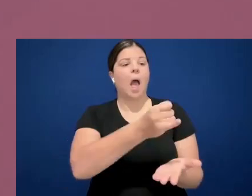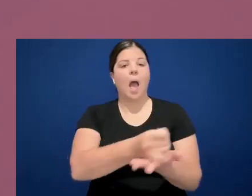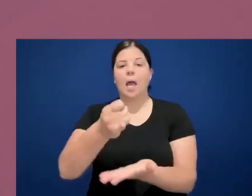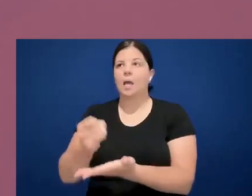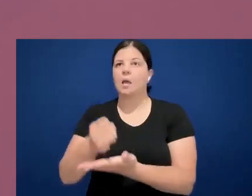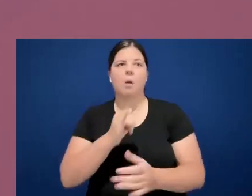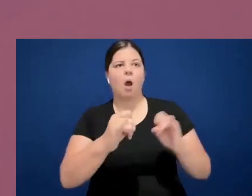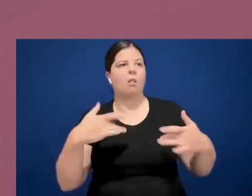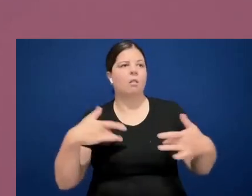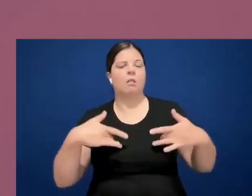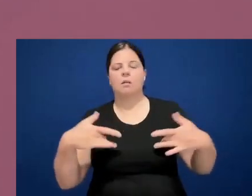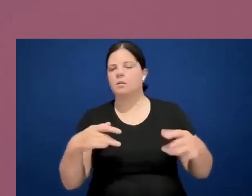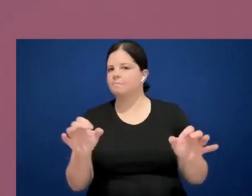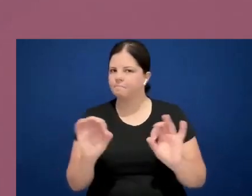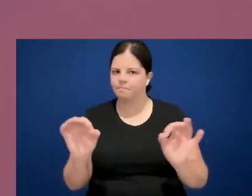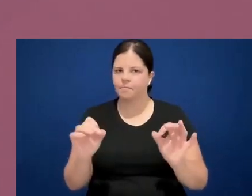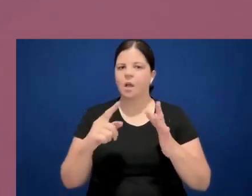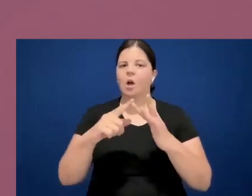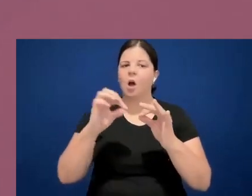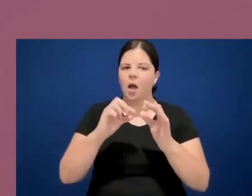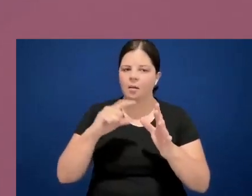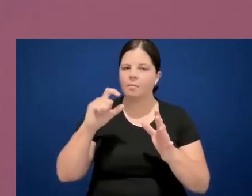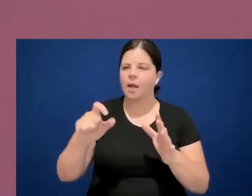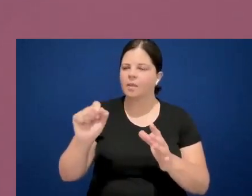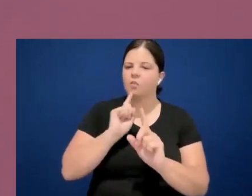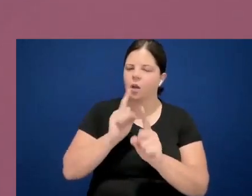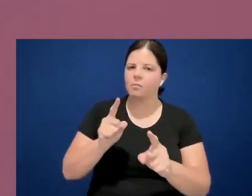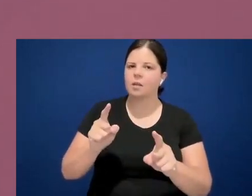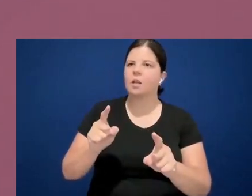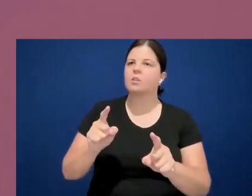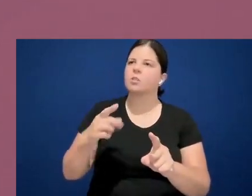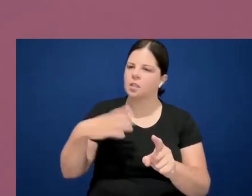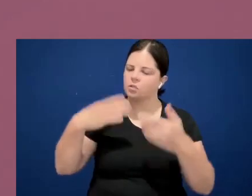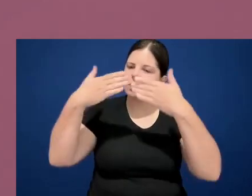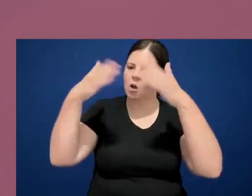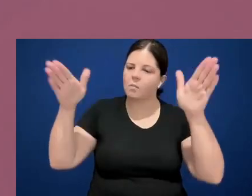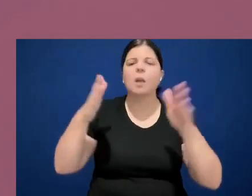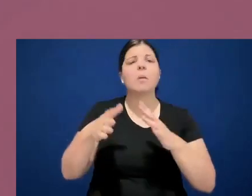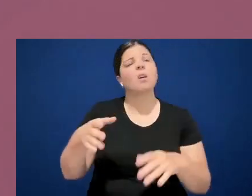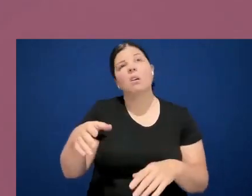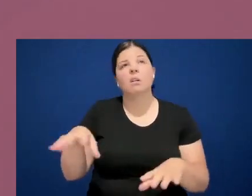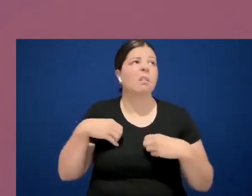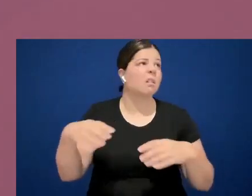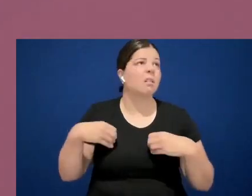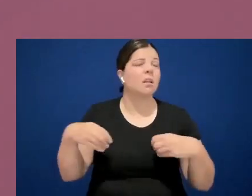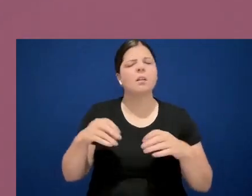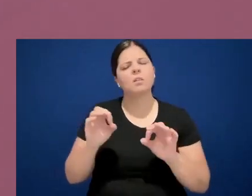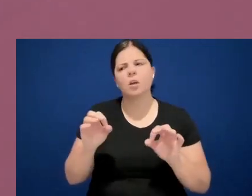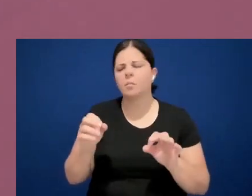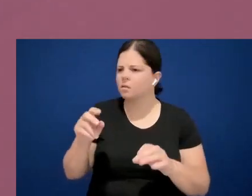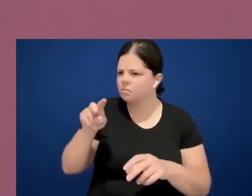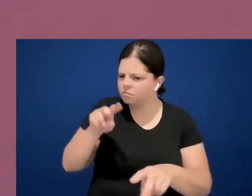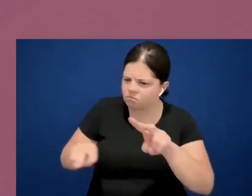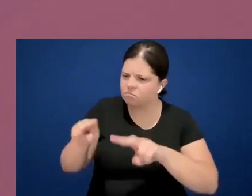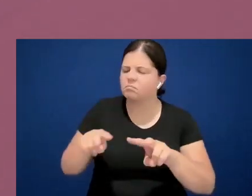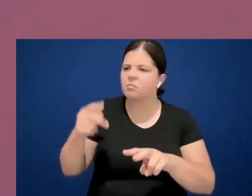IBAC's recommendations. That doesn't mean that you need to blindly accept the recommendations, but if you believe they have merit, accept